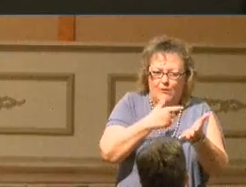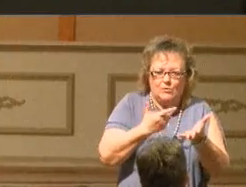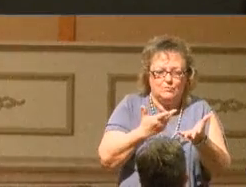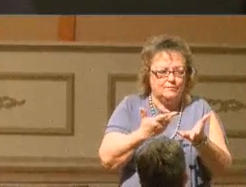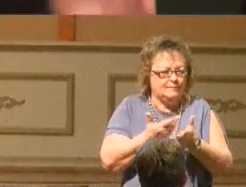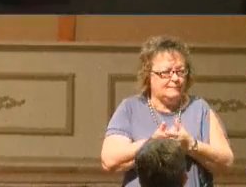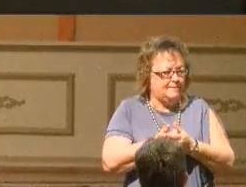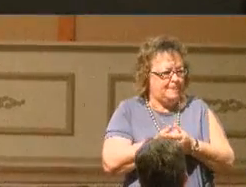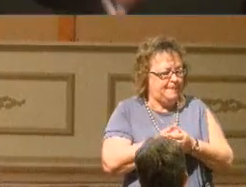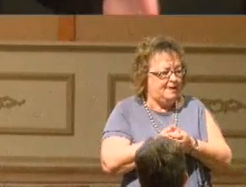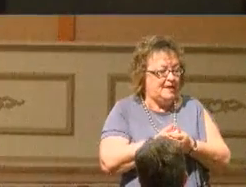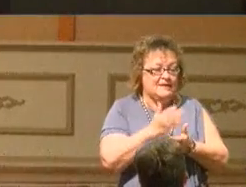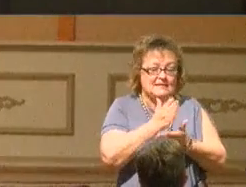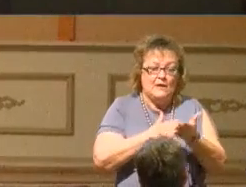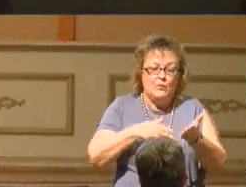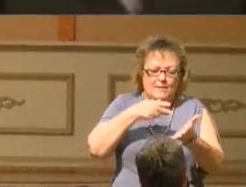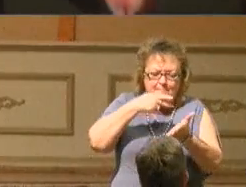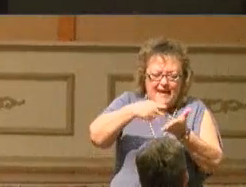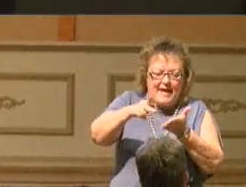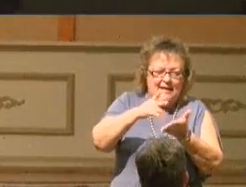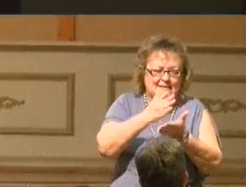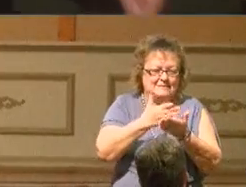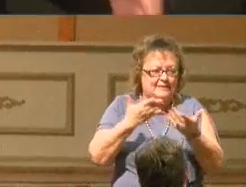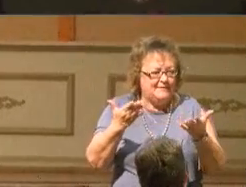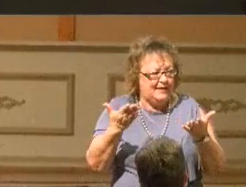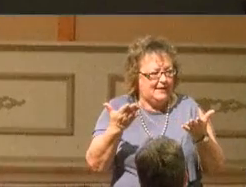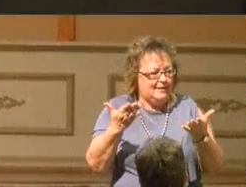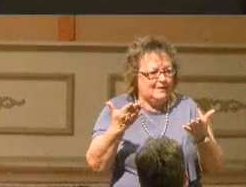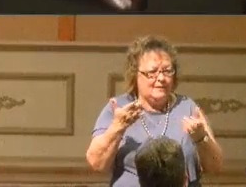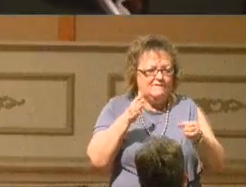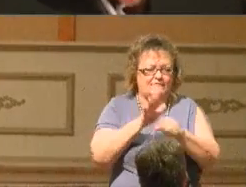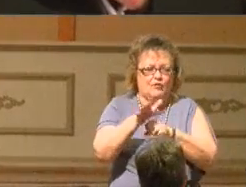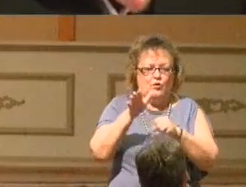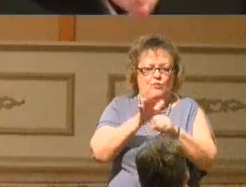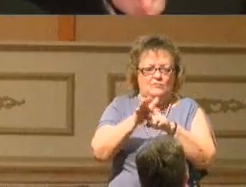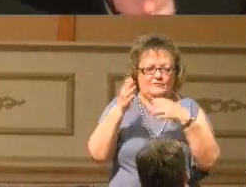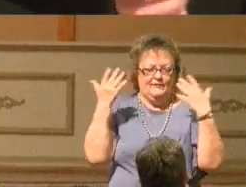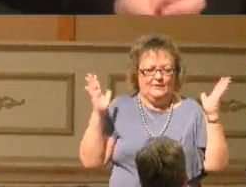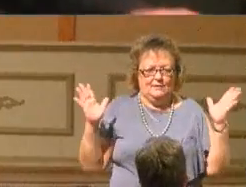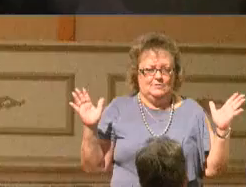When someone pays something in full,